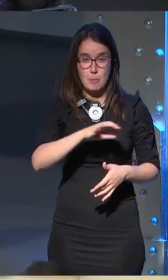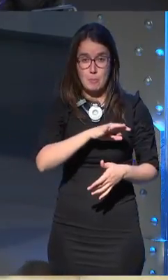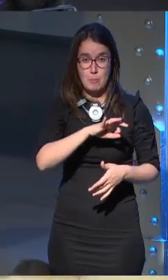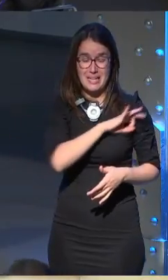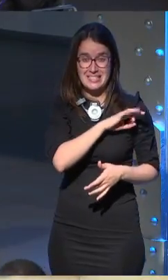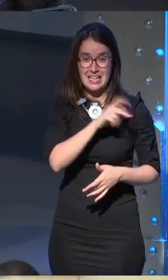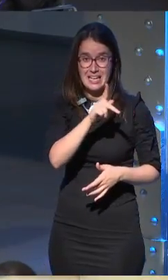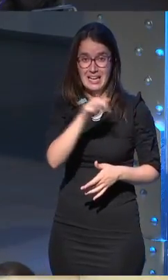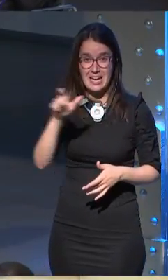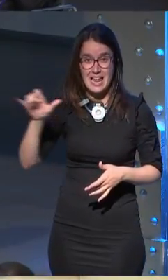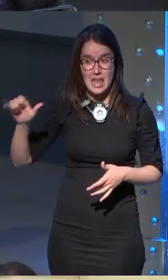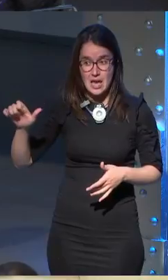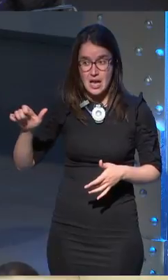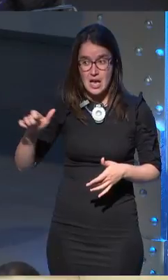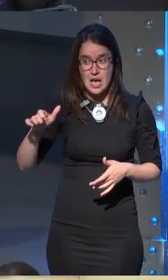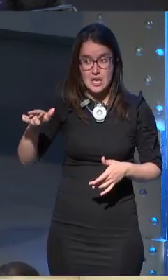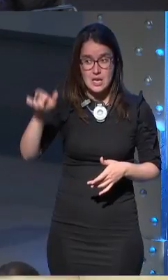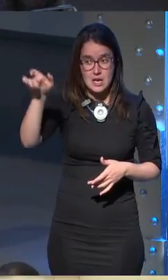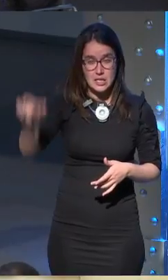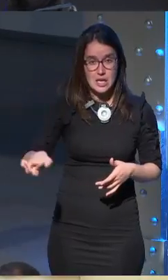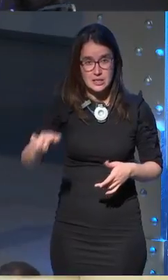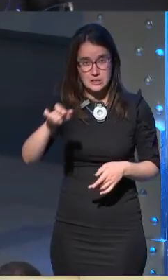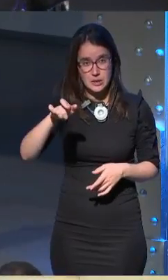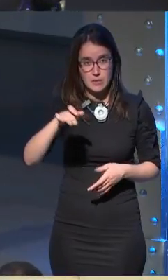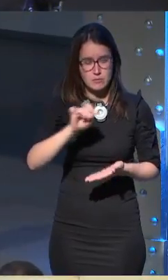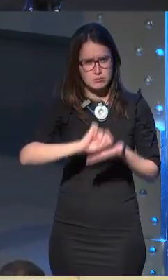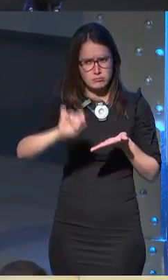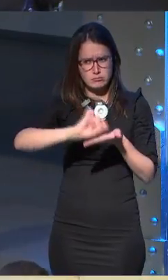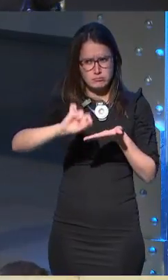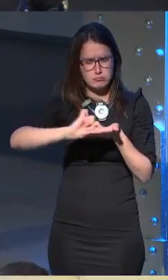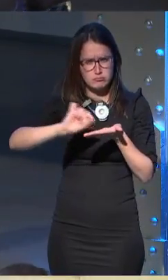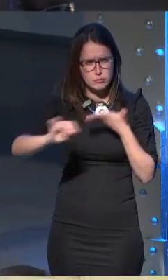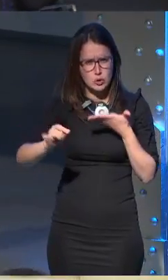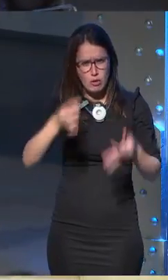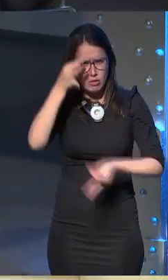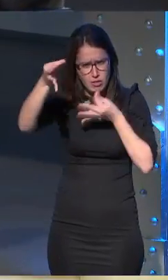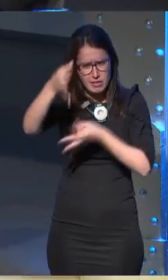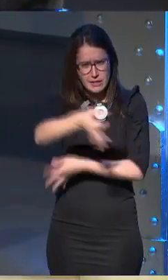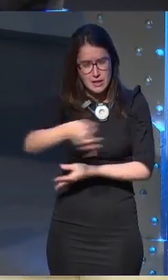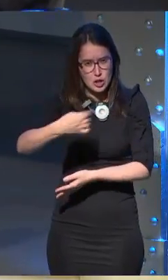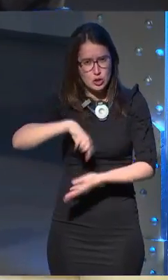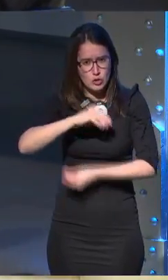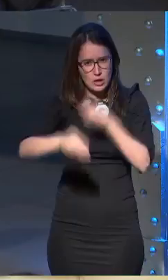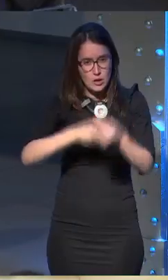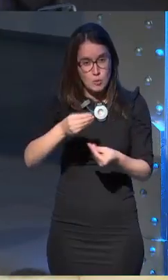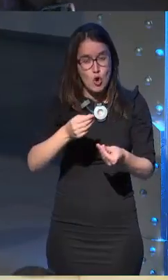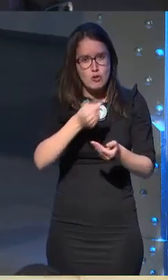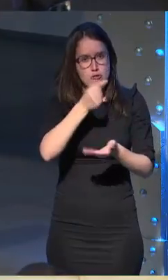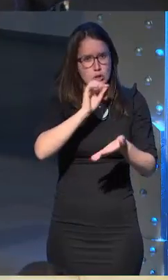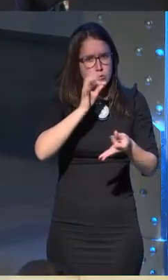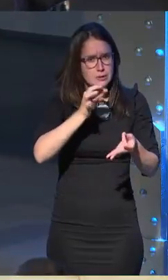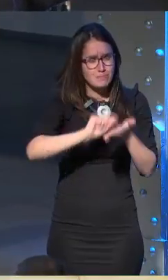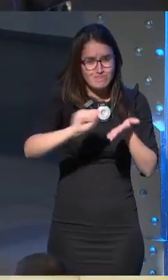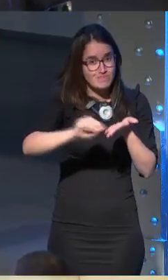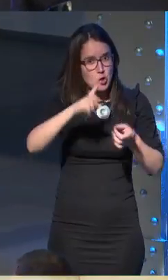We also have Enrique Flores with us today. Enrique Flores is that gentleman sitting over there and taking notes very carefully. He's not